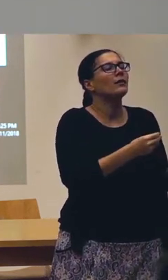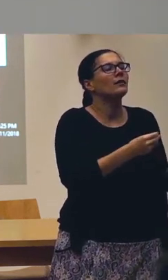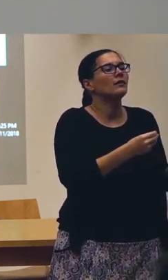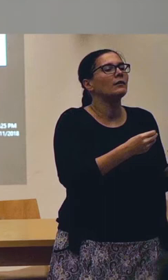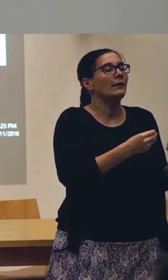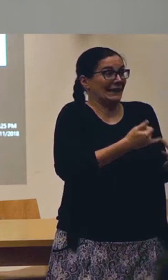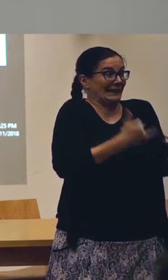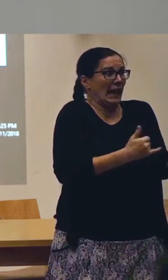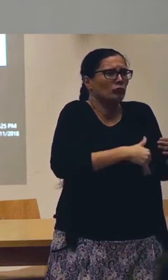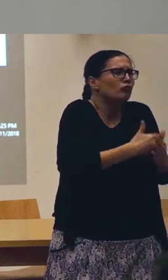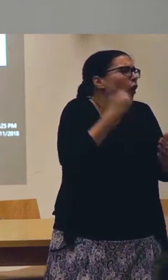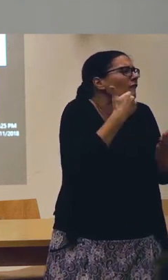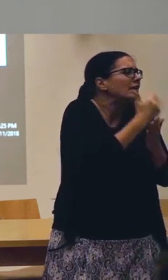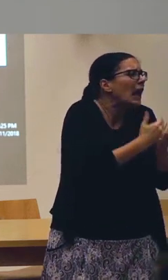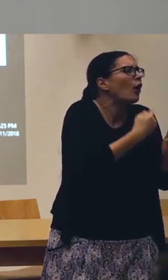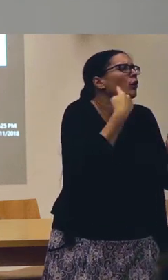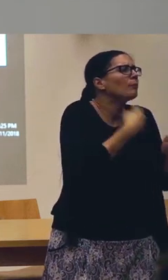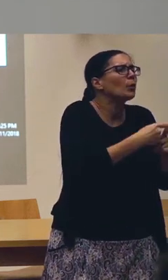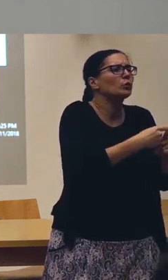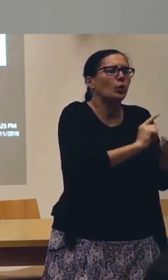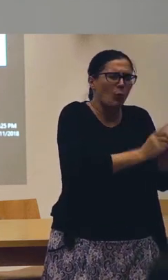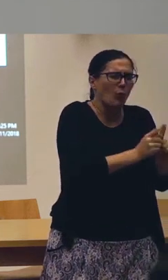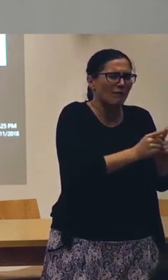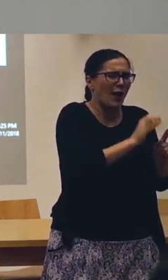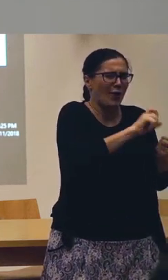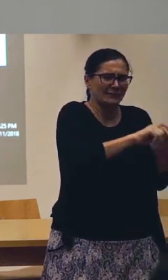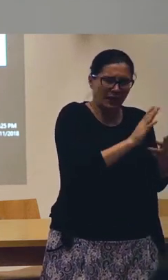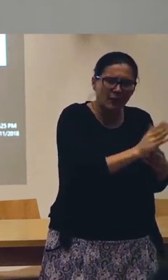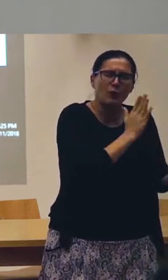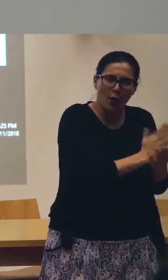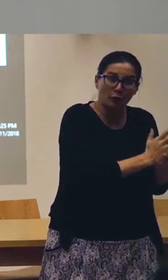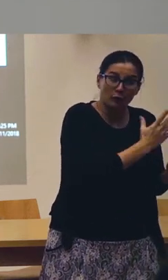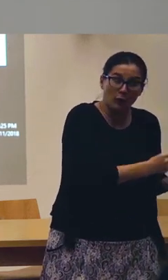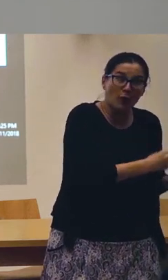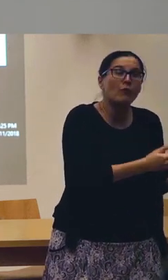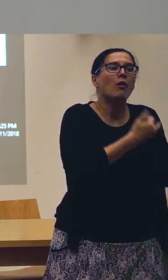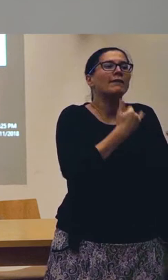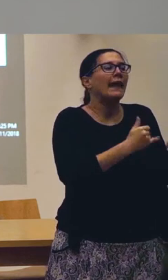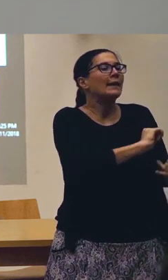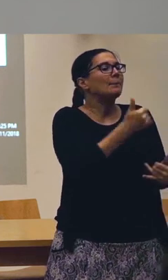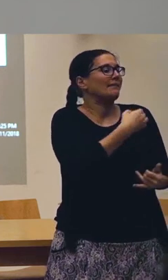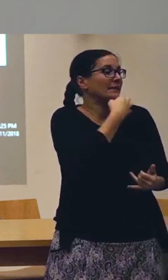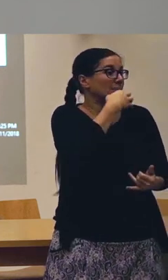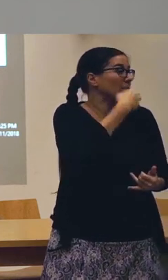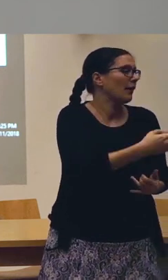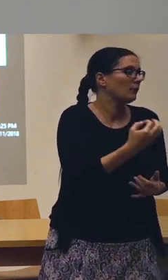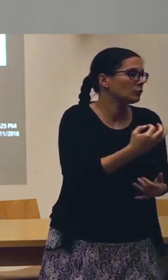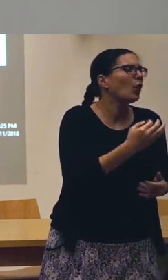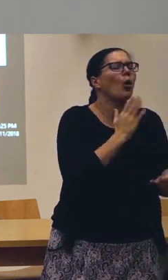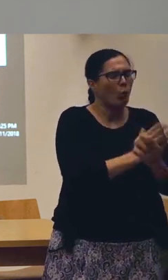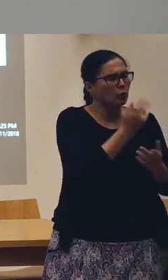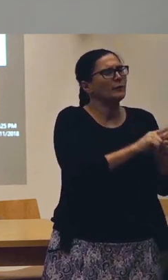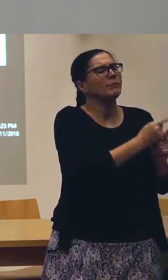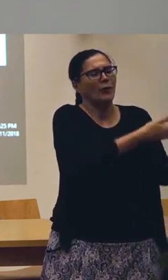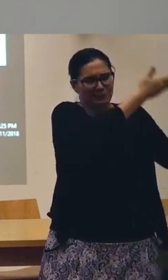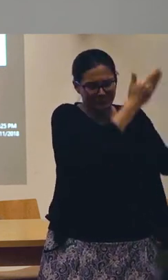law and the declaration from the United Nations. And now, as my first question, and I already introduced